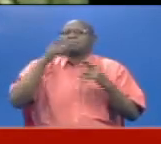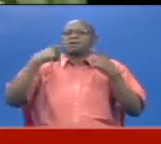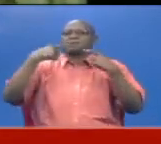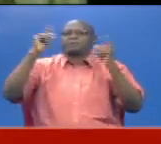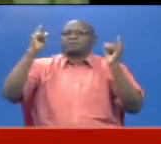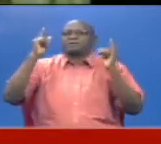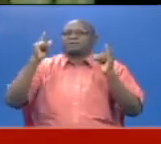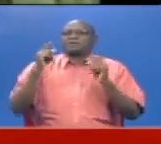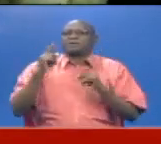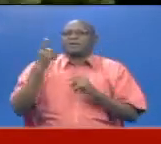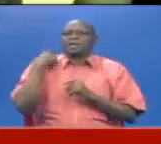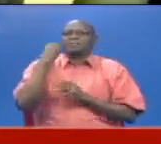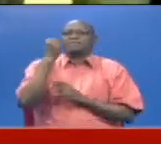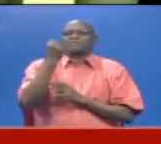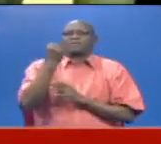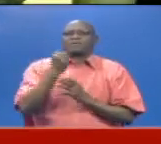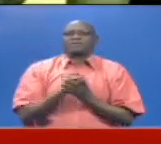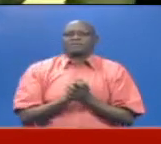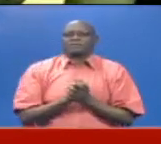fifth.